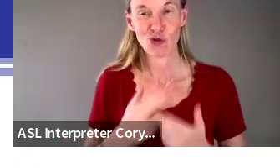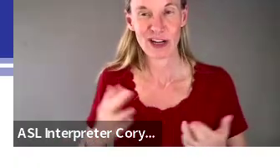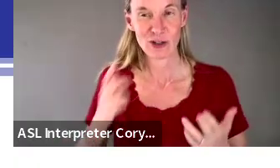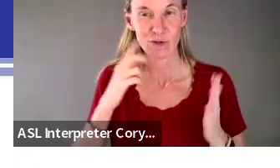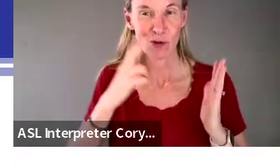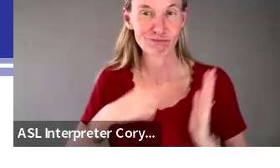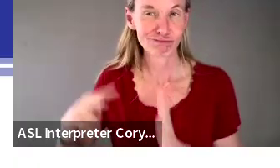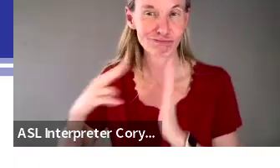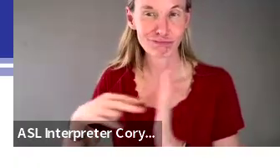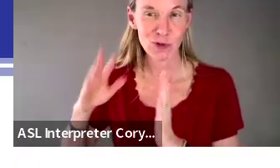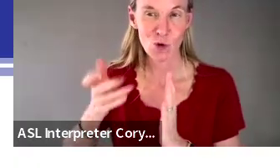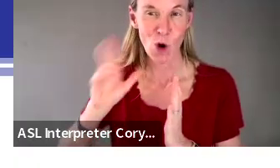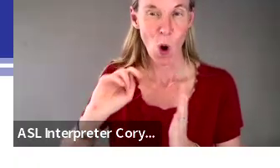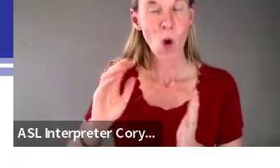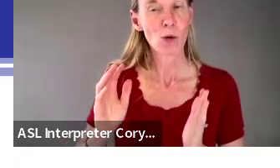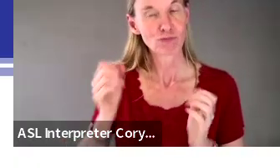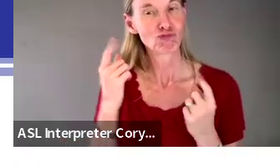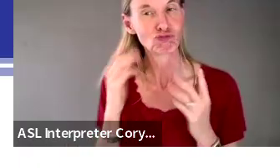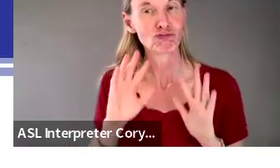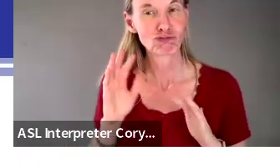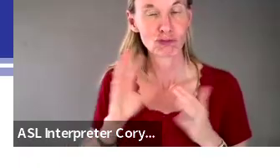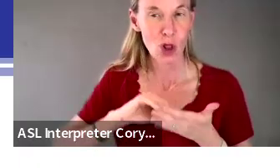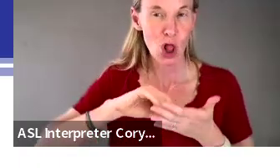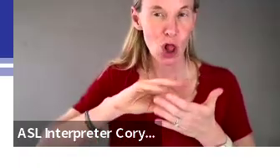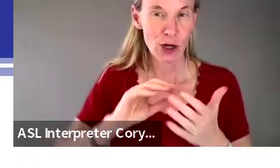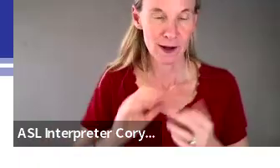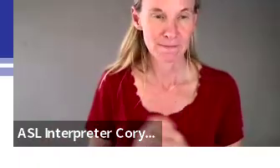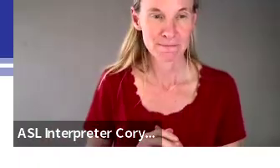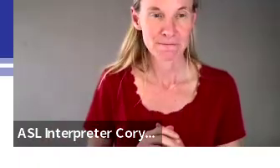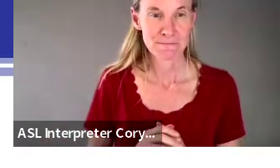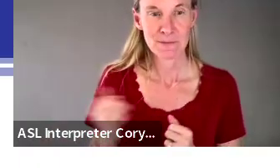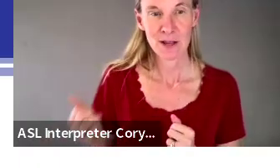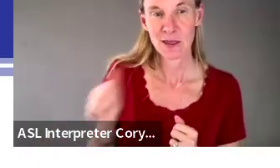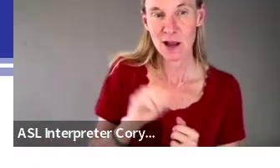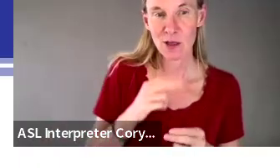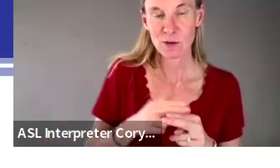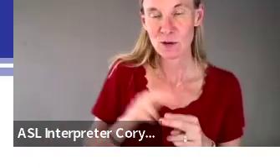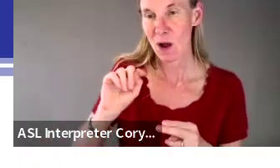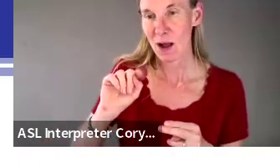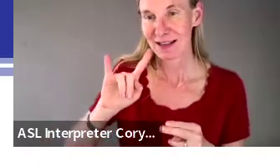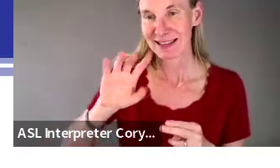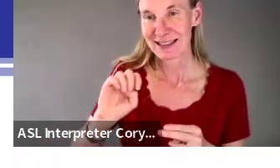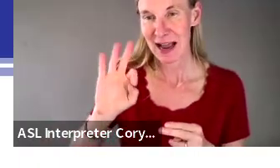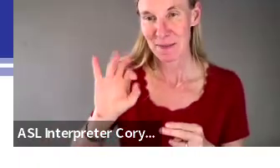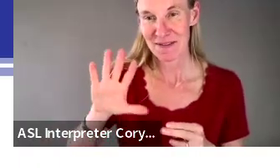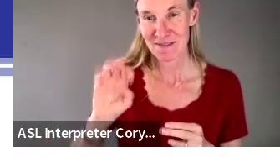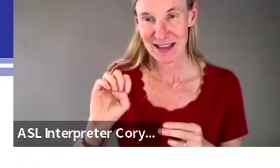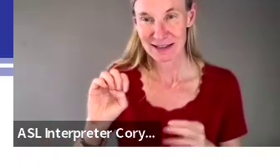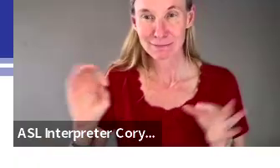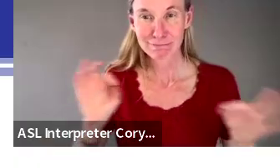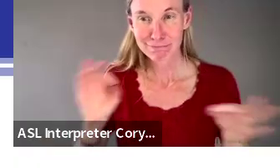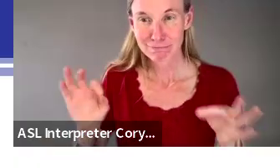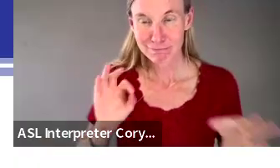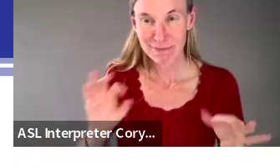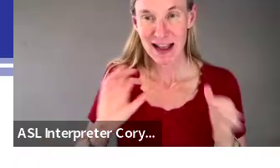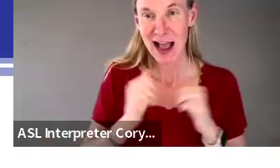convenience. And then the other one link that I have here is for typefaces, and it gives examples and explanations of